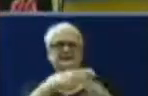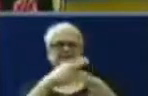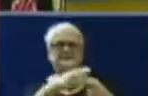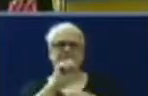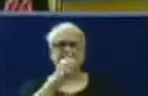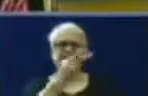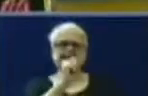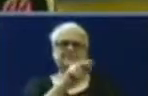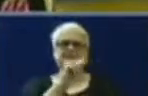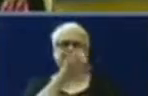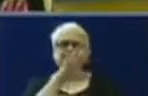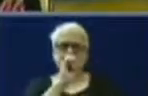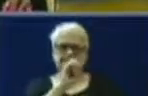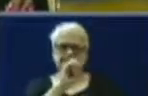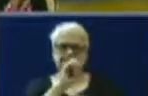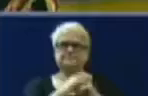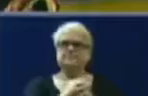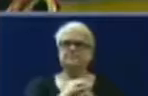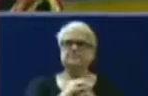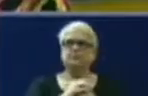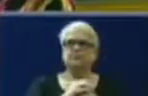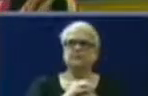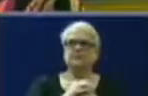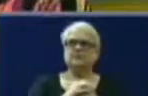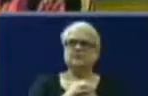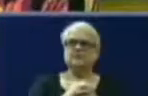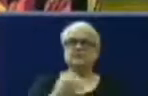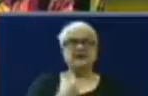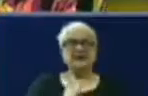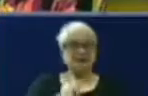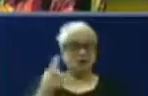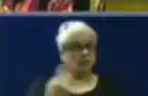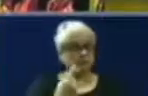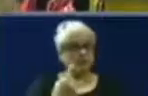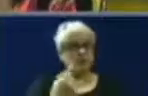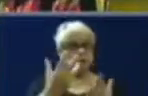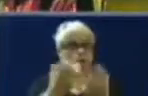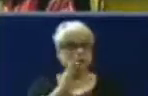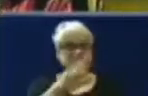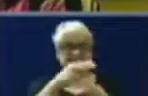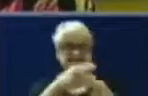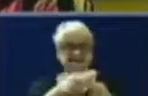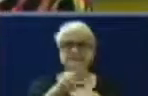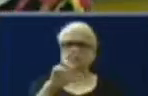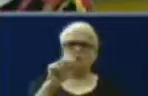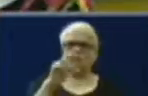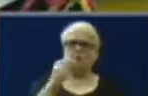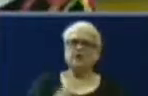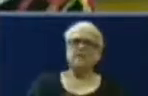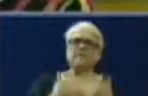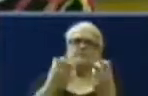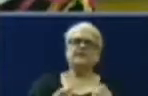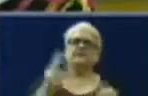the years. I'm not alone in my desire to have Stephen Tyree honored. There are many, many,